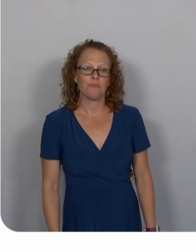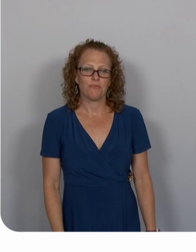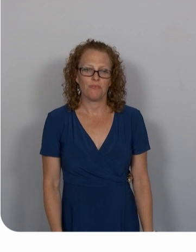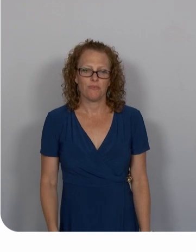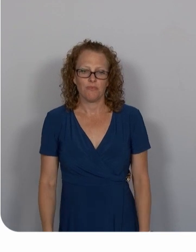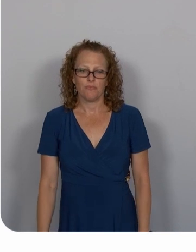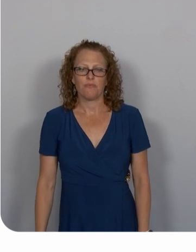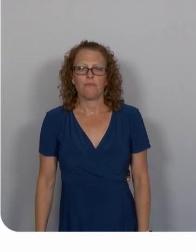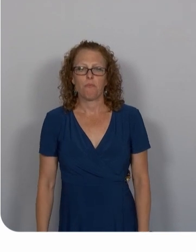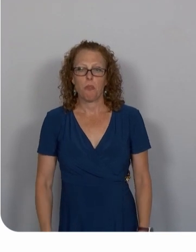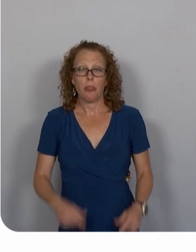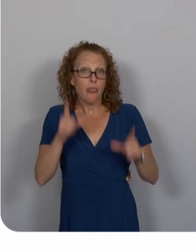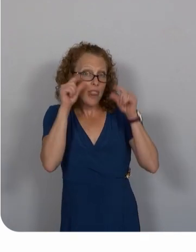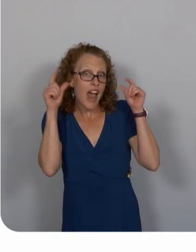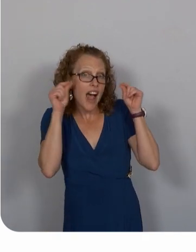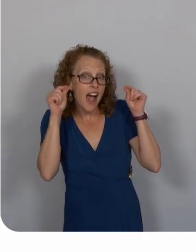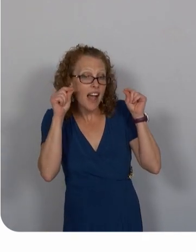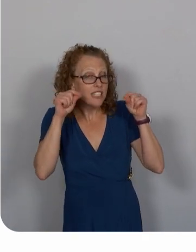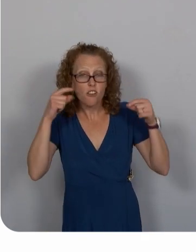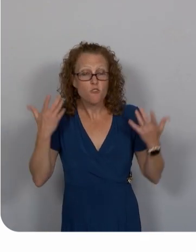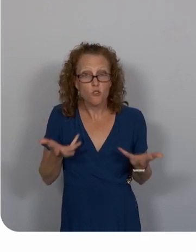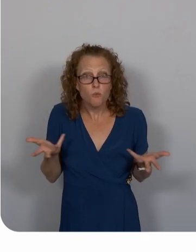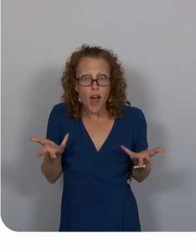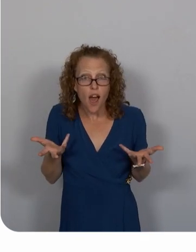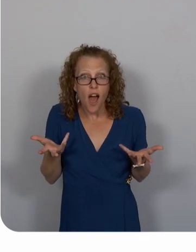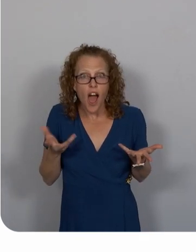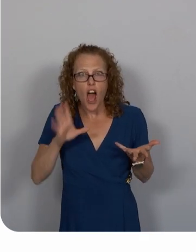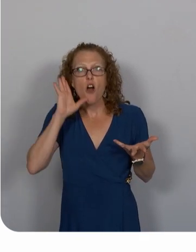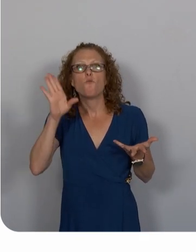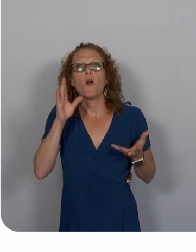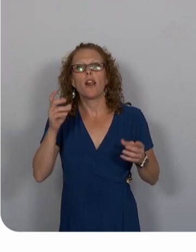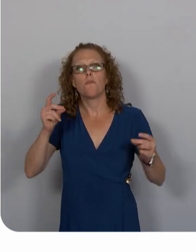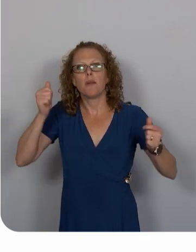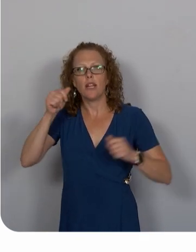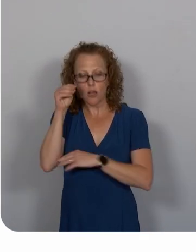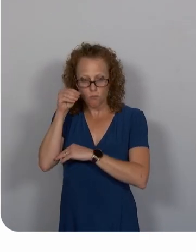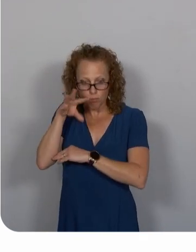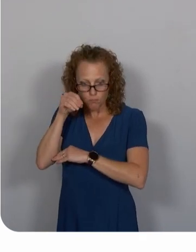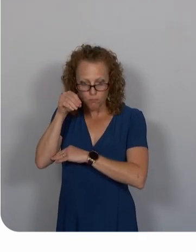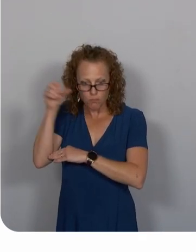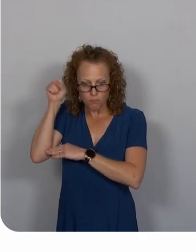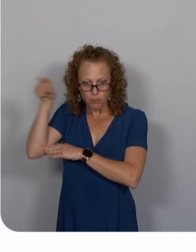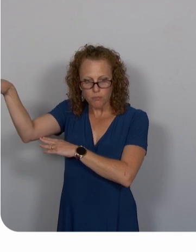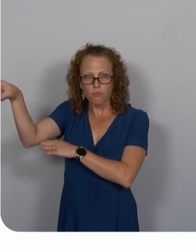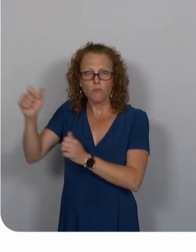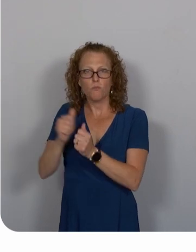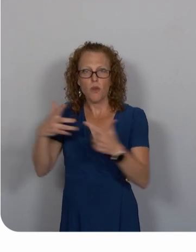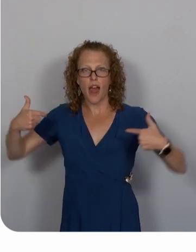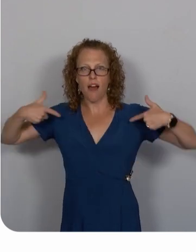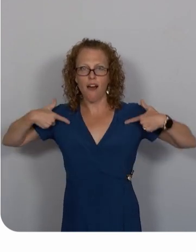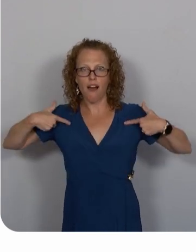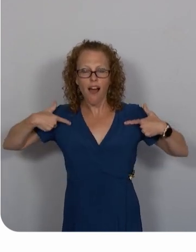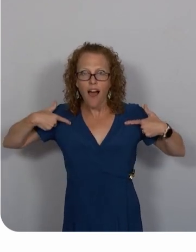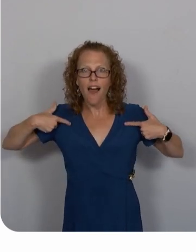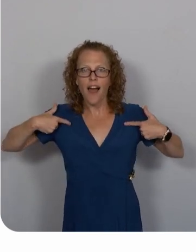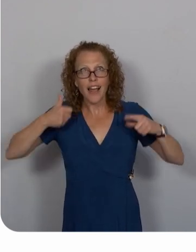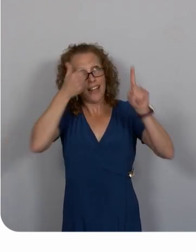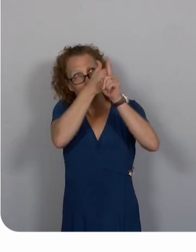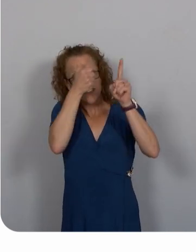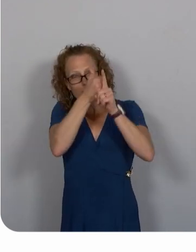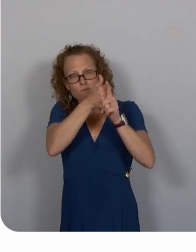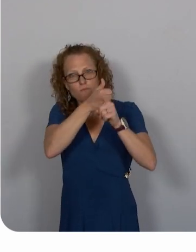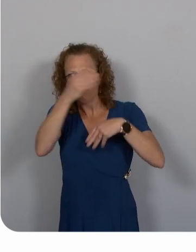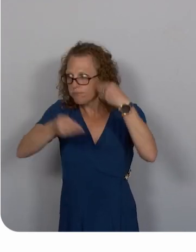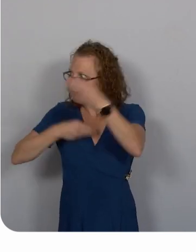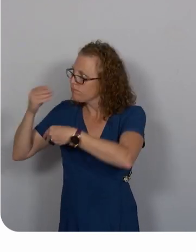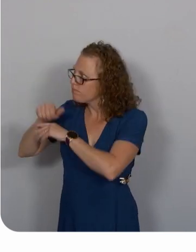The glasses will take a fantastic photo and send it directly to my BFF Heidi in